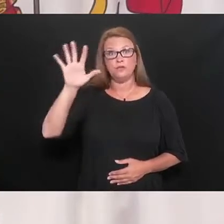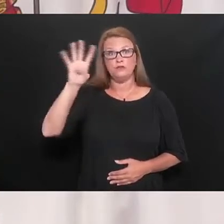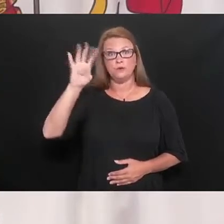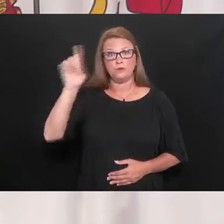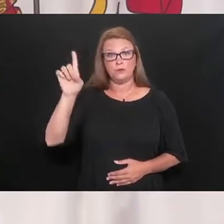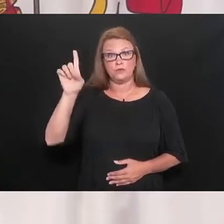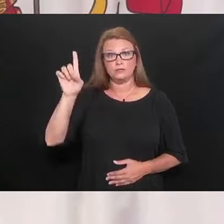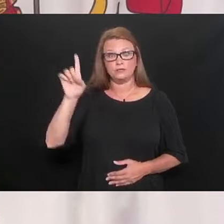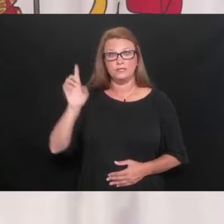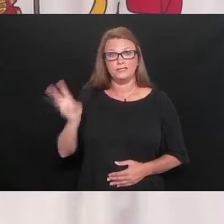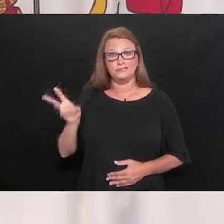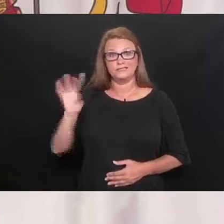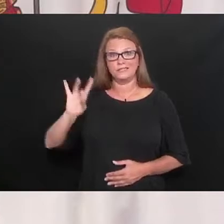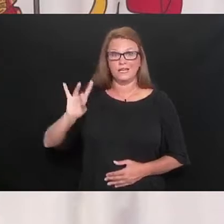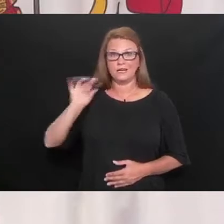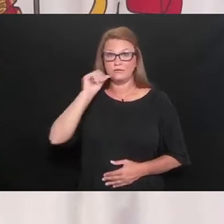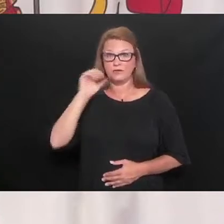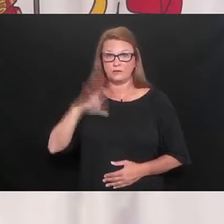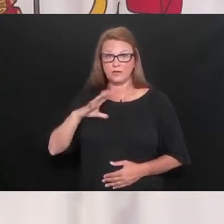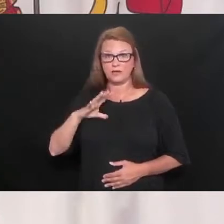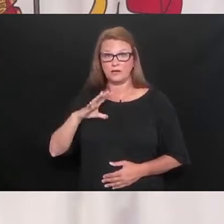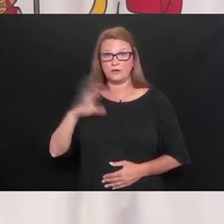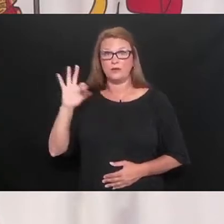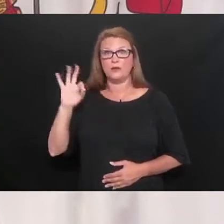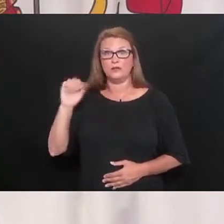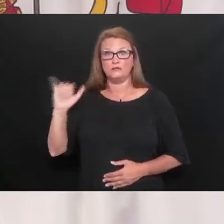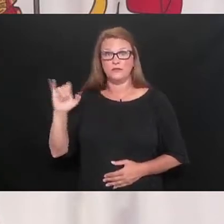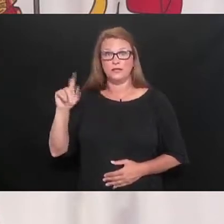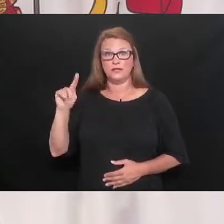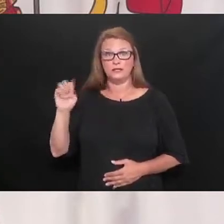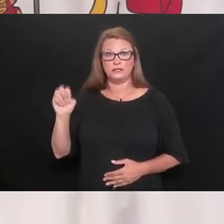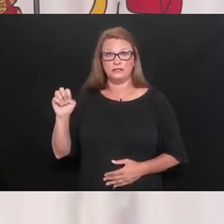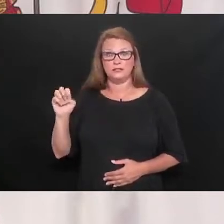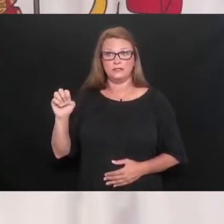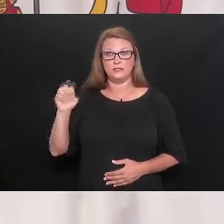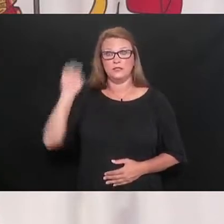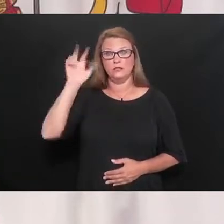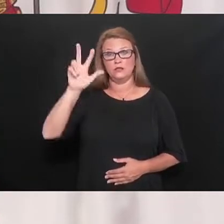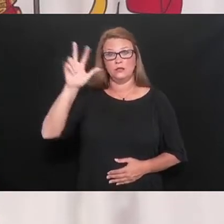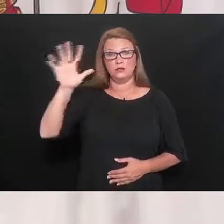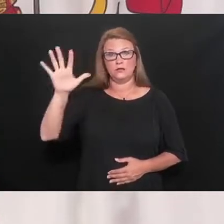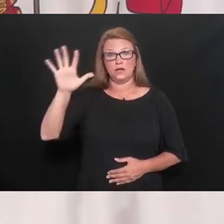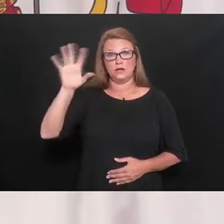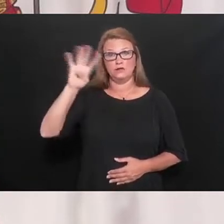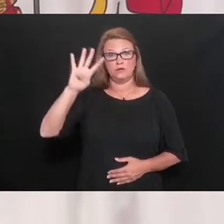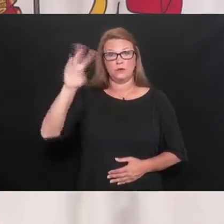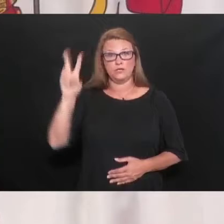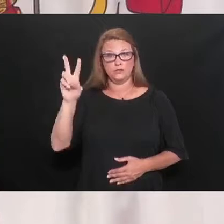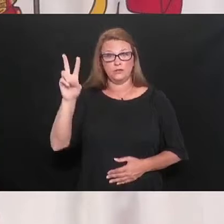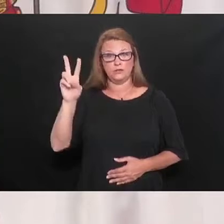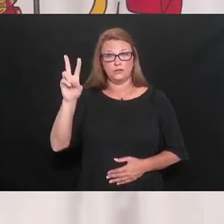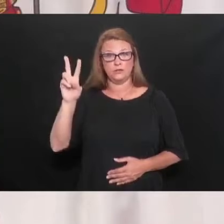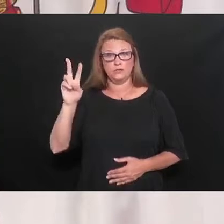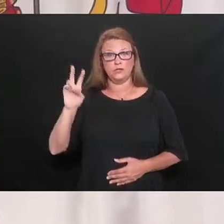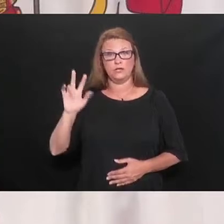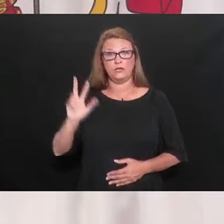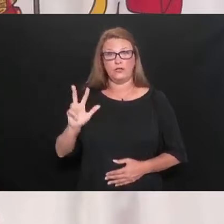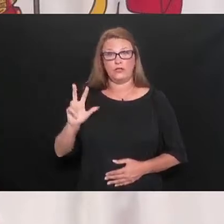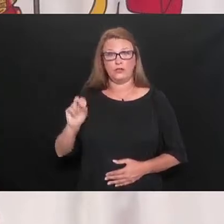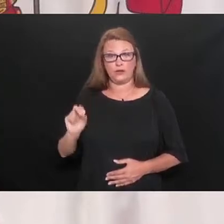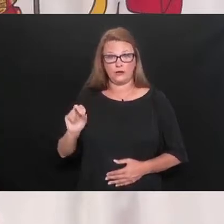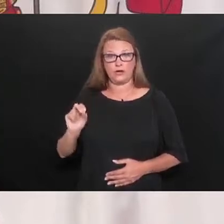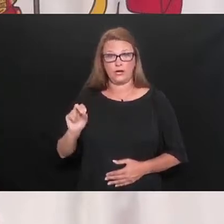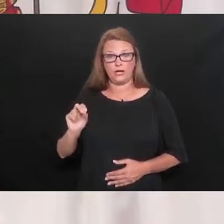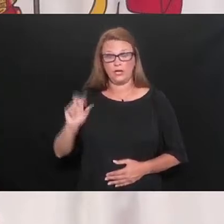3,541st death is a 68-year-old female from Fayette County. The 3,542nd death is a